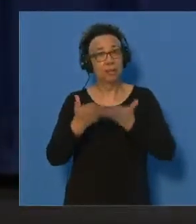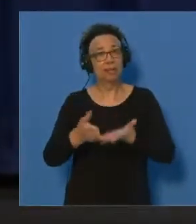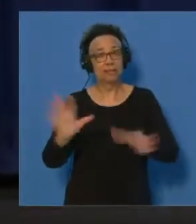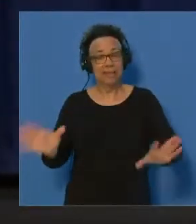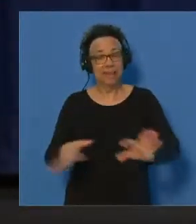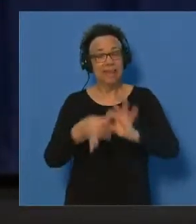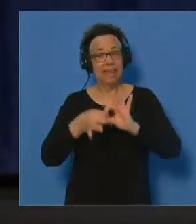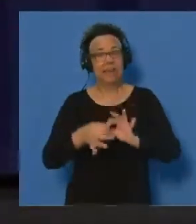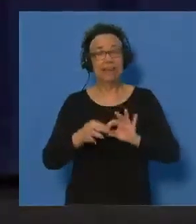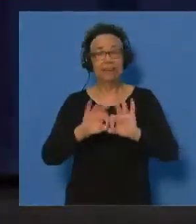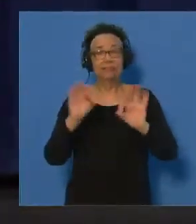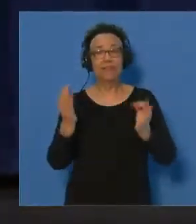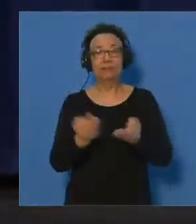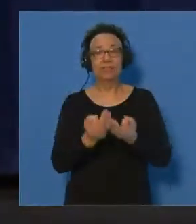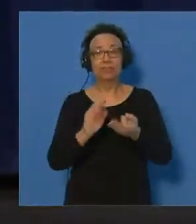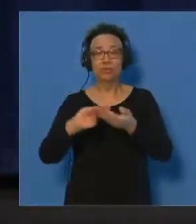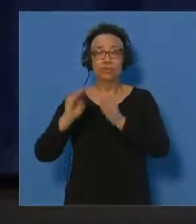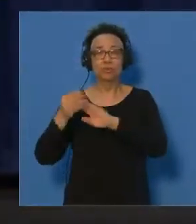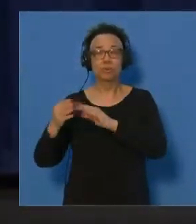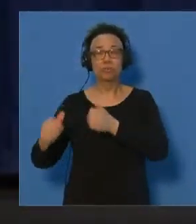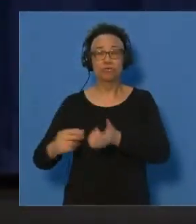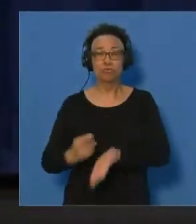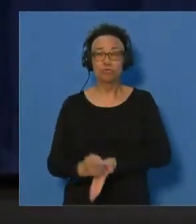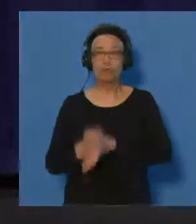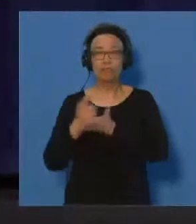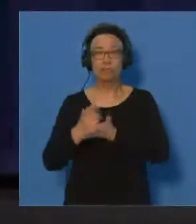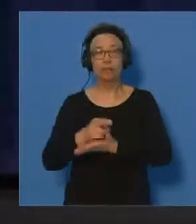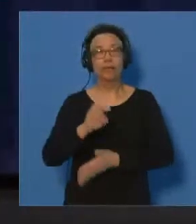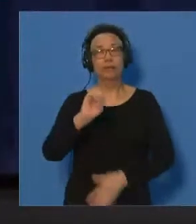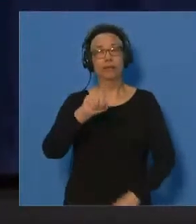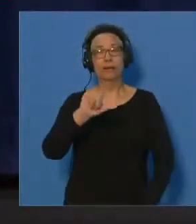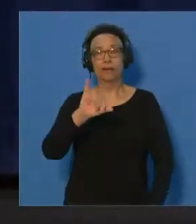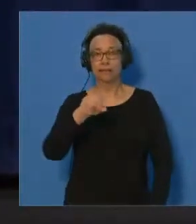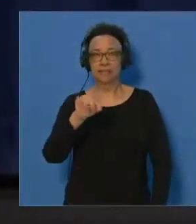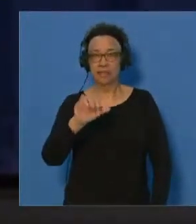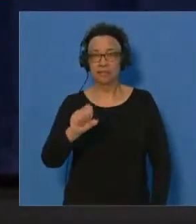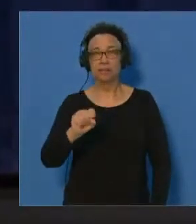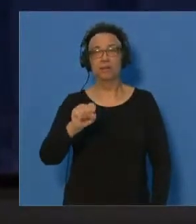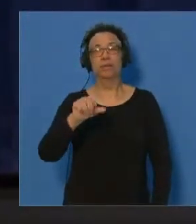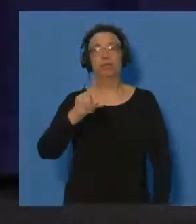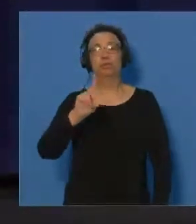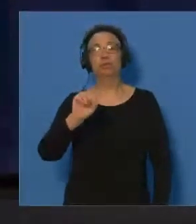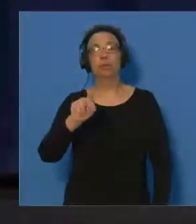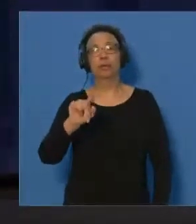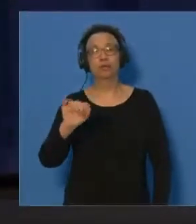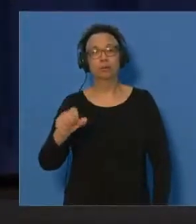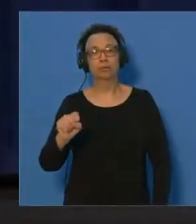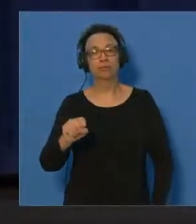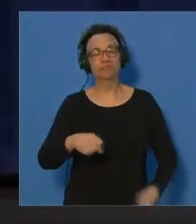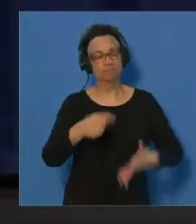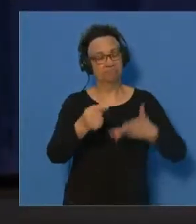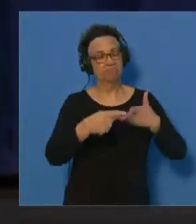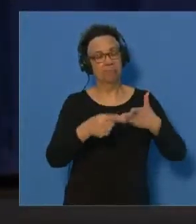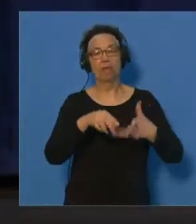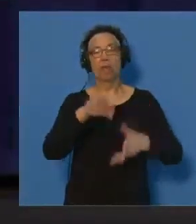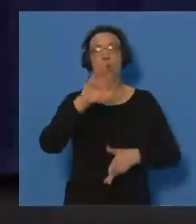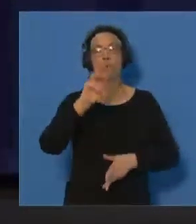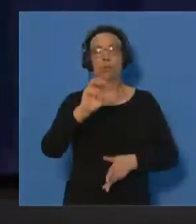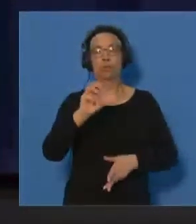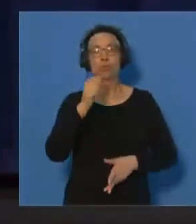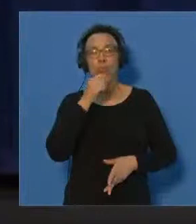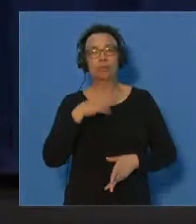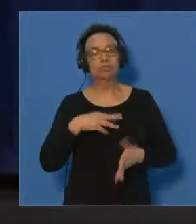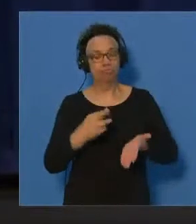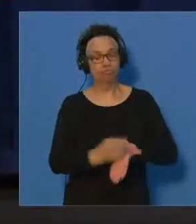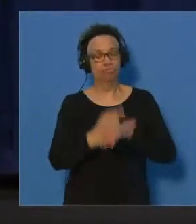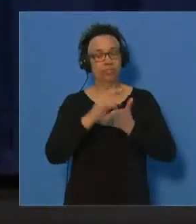to community resources such as the Eliza Doolittle, the Lauren BNTB Initiative, Women's Resource Center, and the